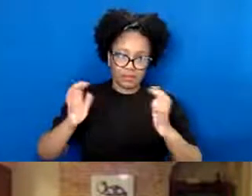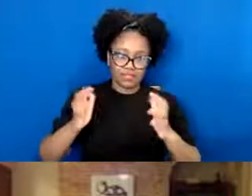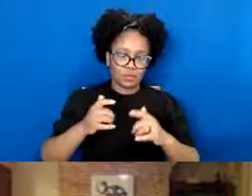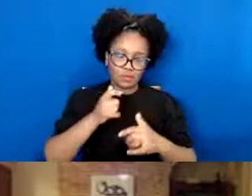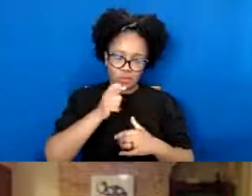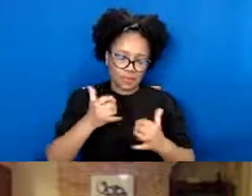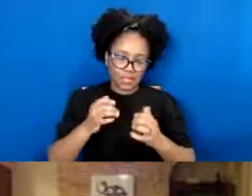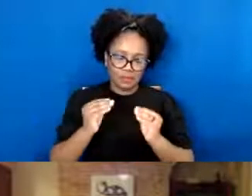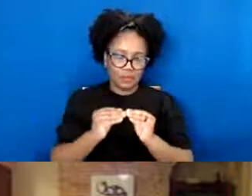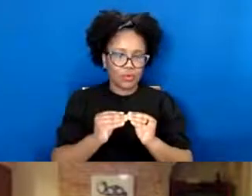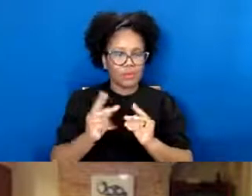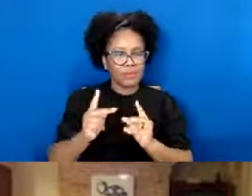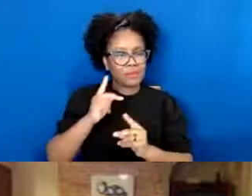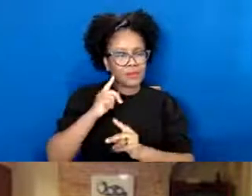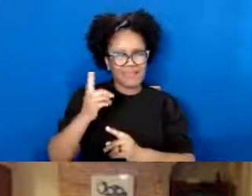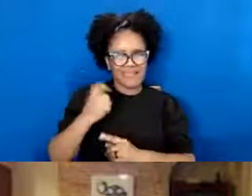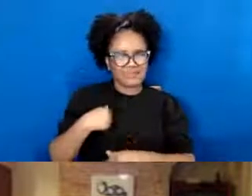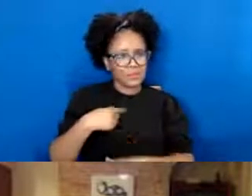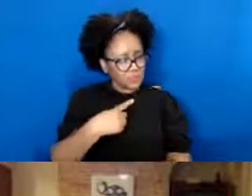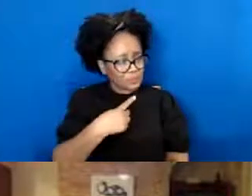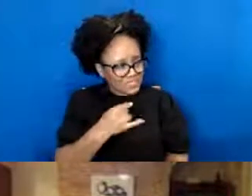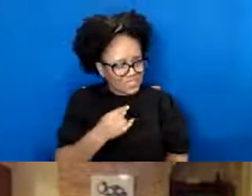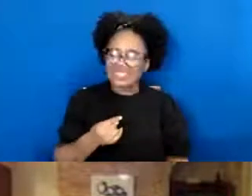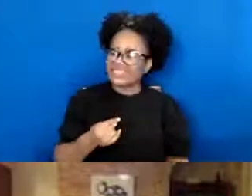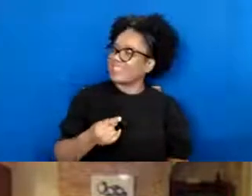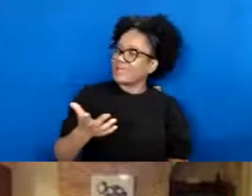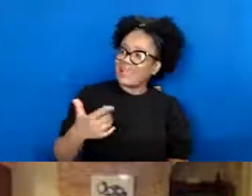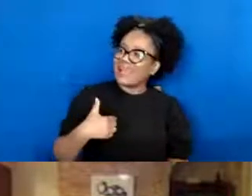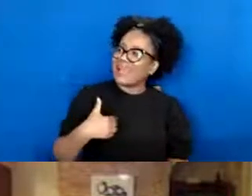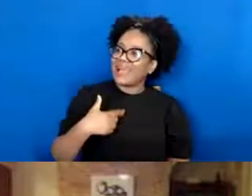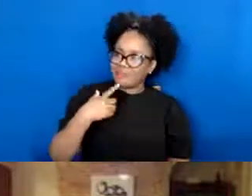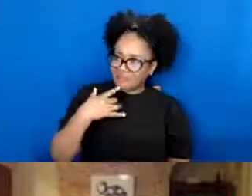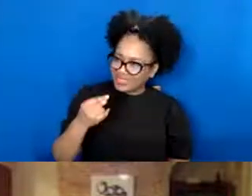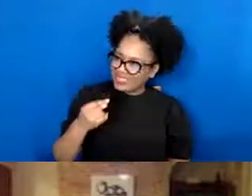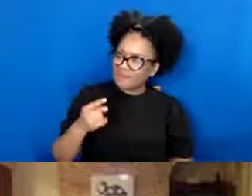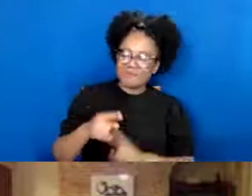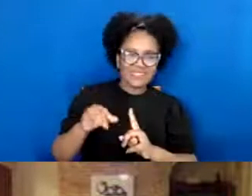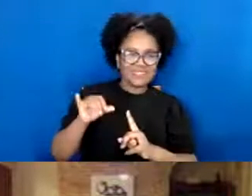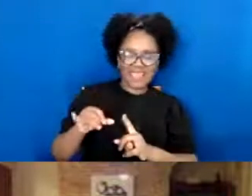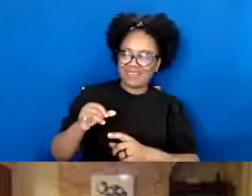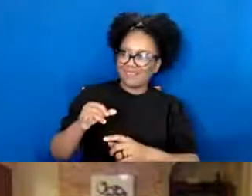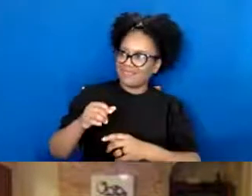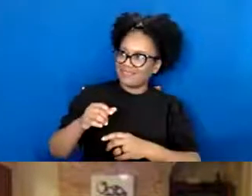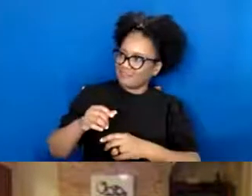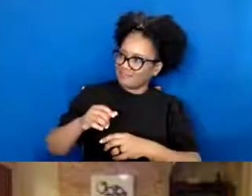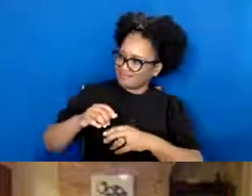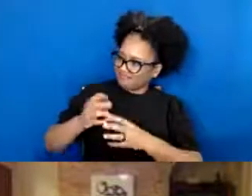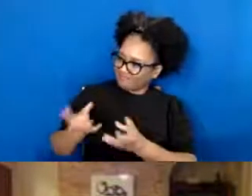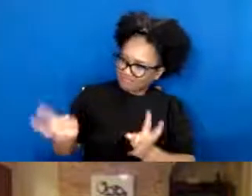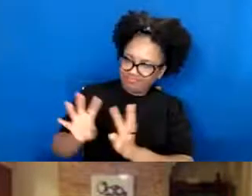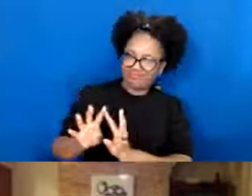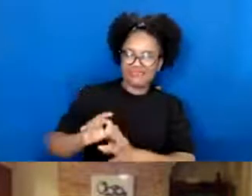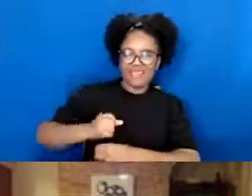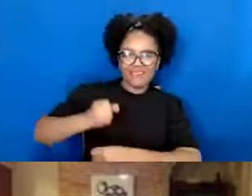that. But when you said being wanted, listen, like that is something we don't talk about enough, right? Like being